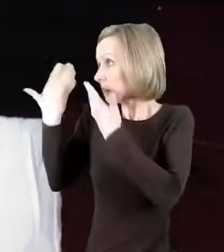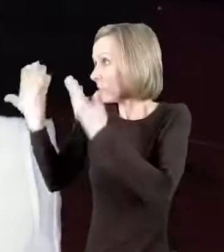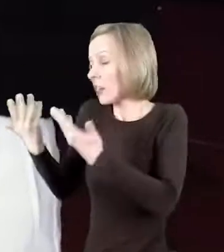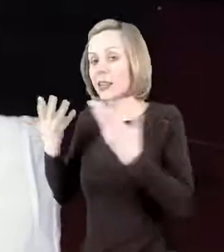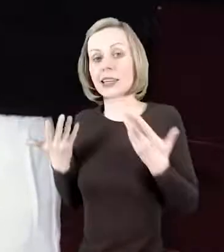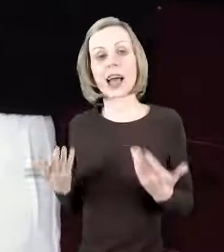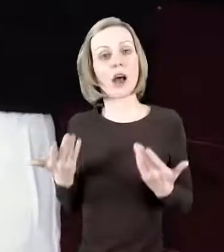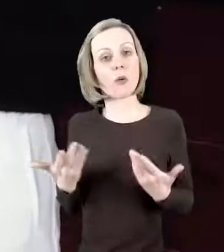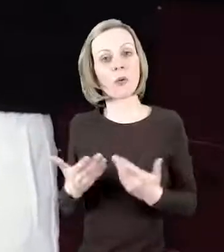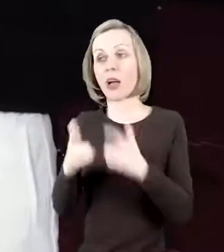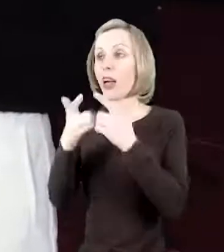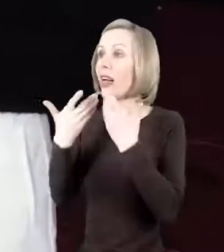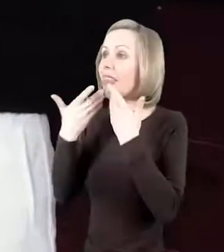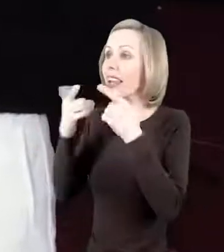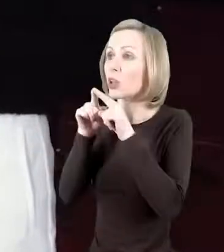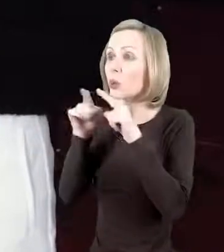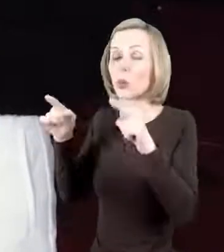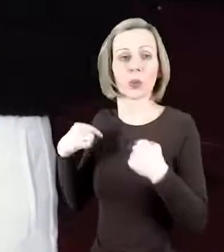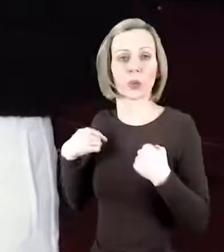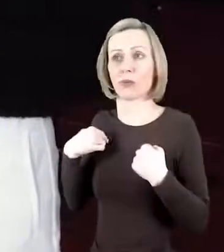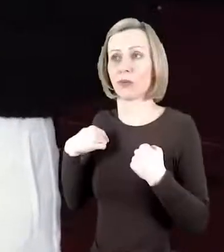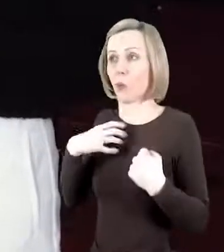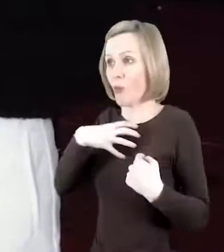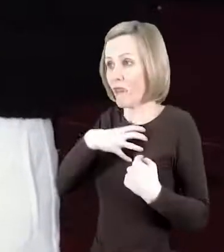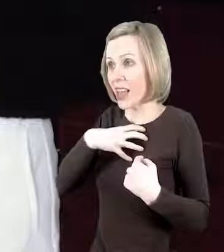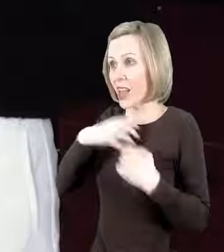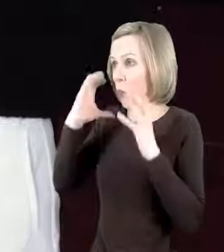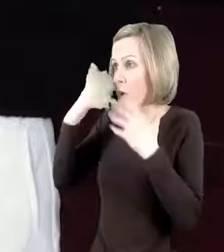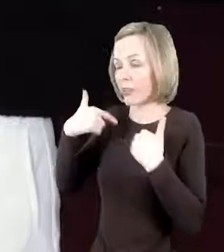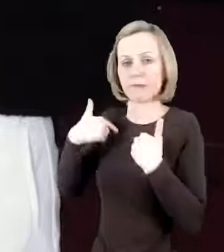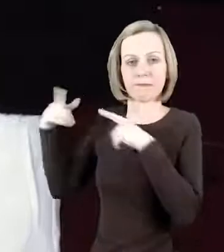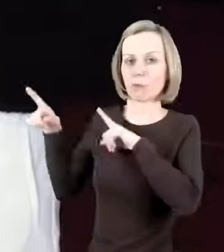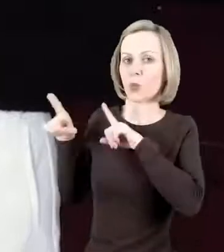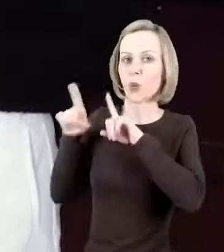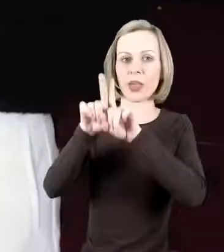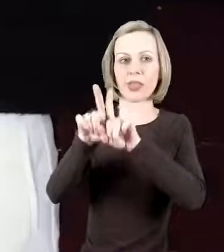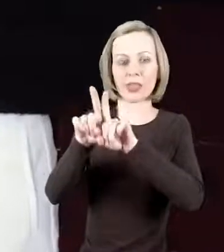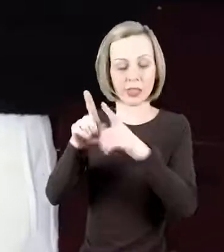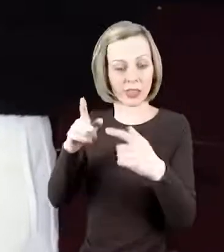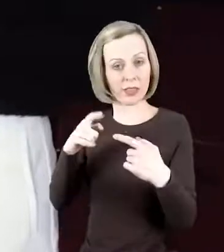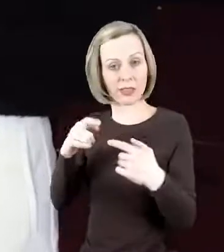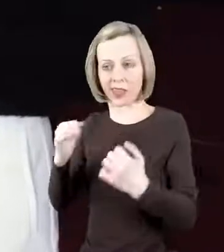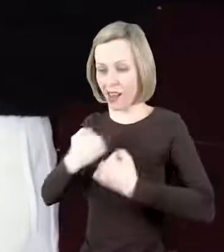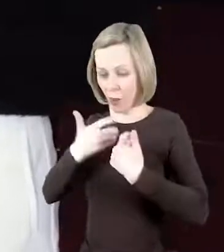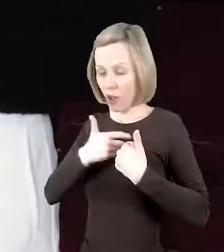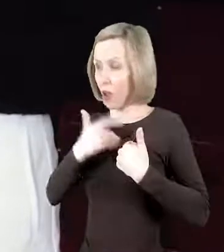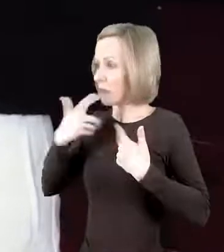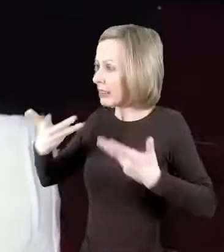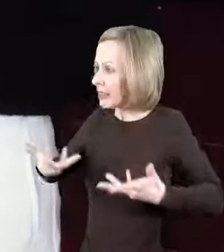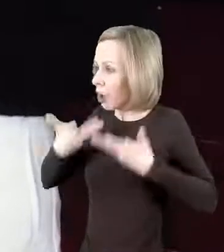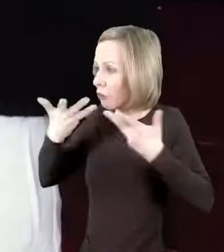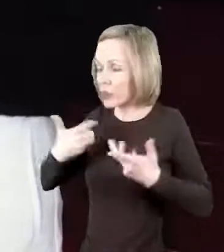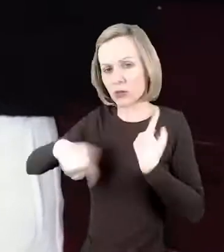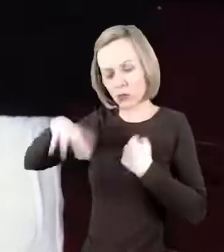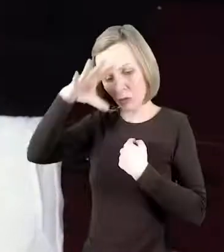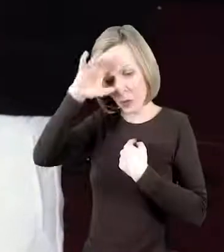this day. Thank you that we do not have to fear, for you are always right beside us. Encourage our hearts today. Remind